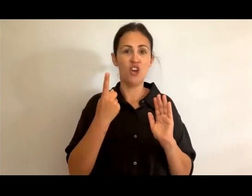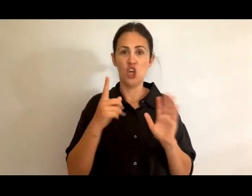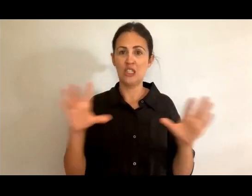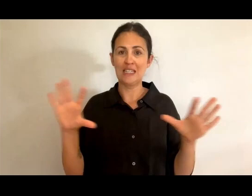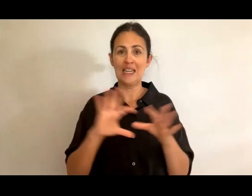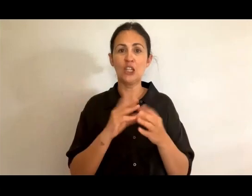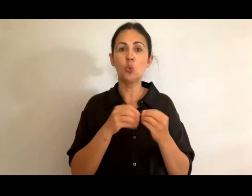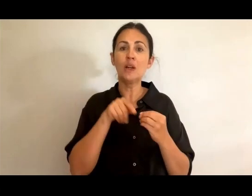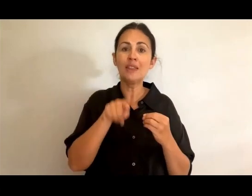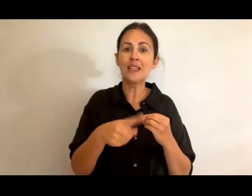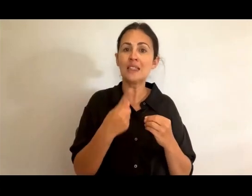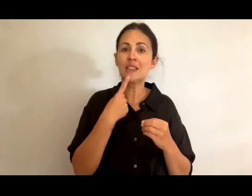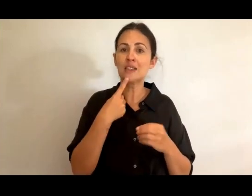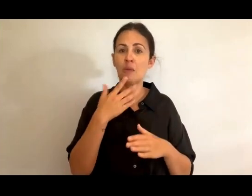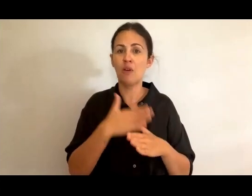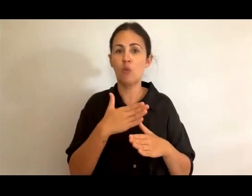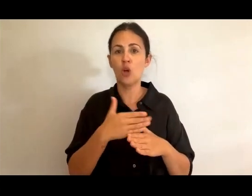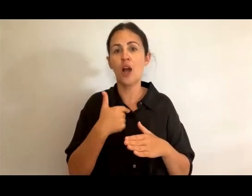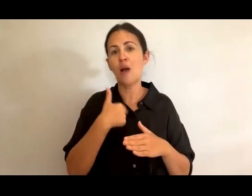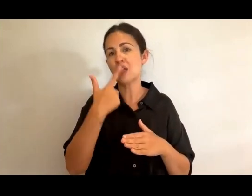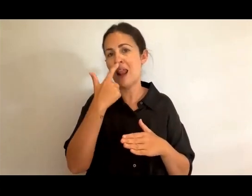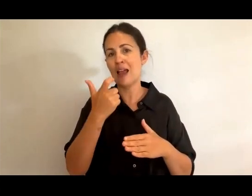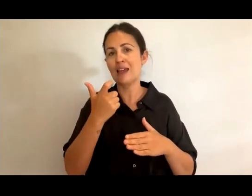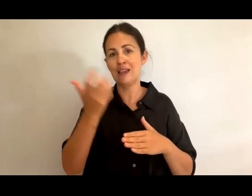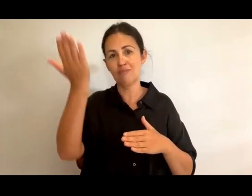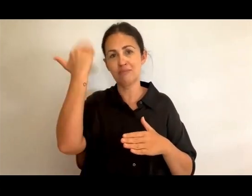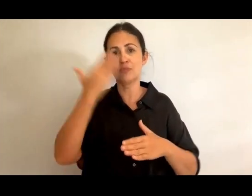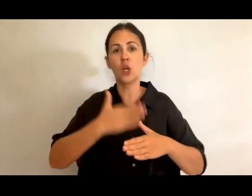work experience with Bill Young, a master printmaker in Victoria.